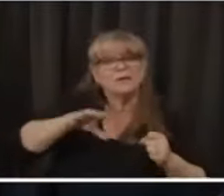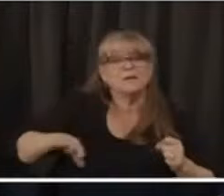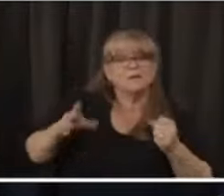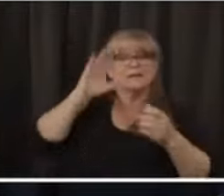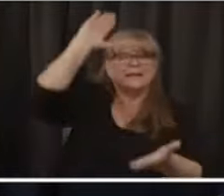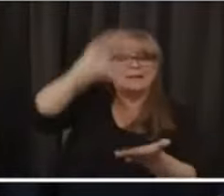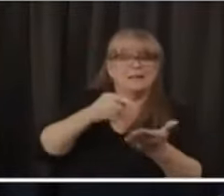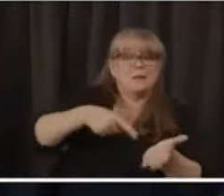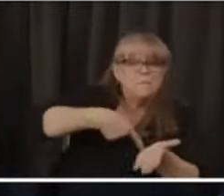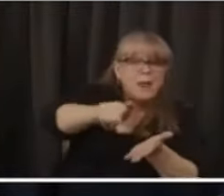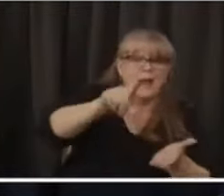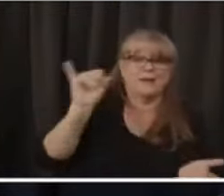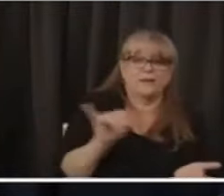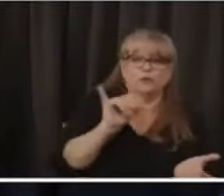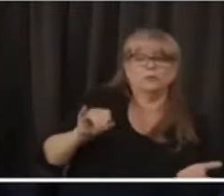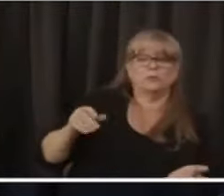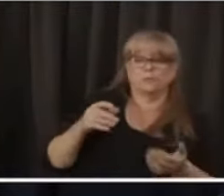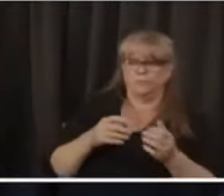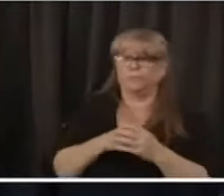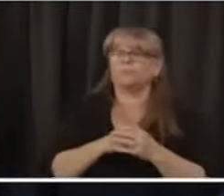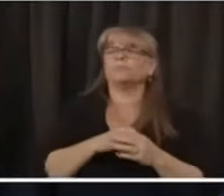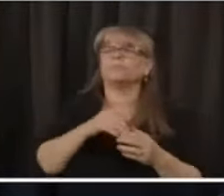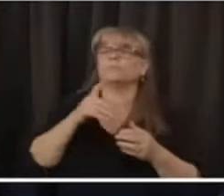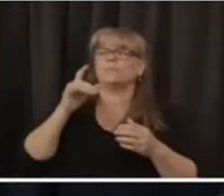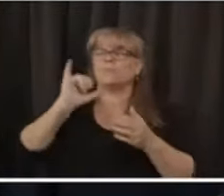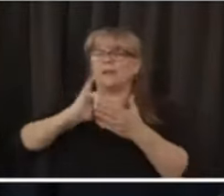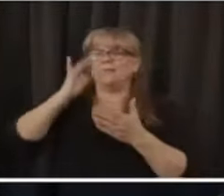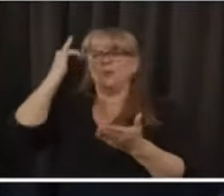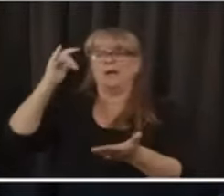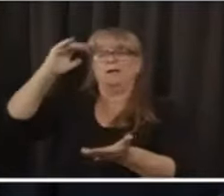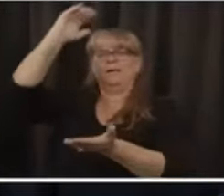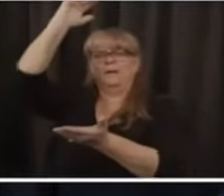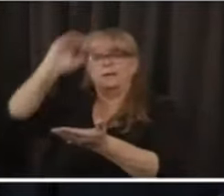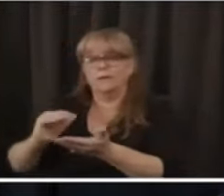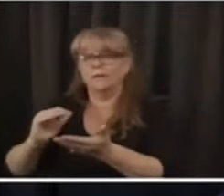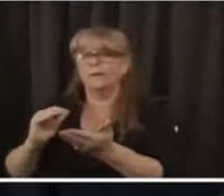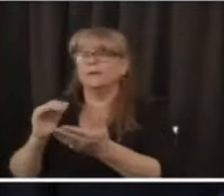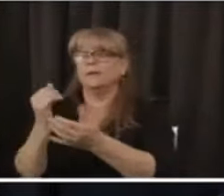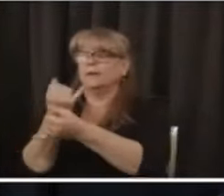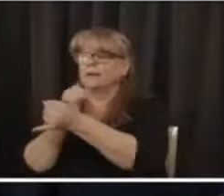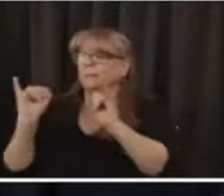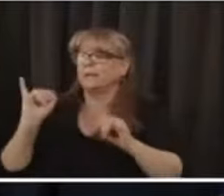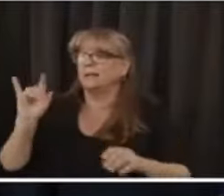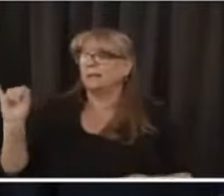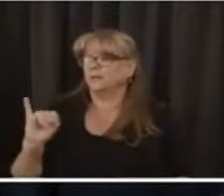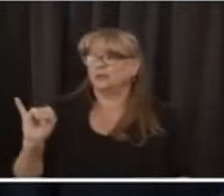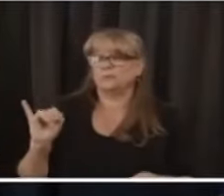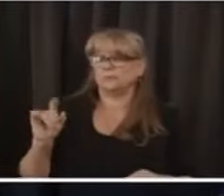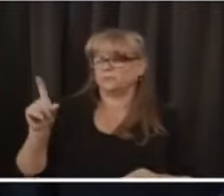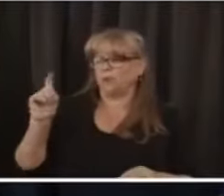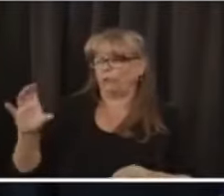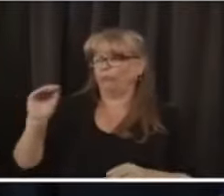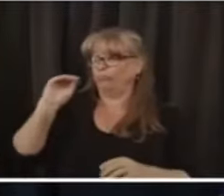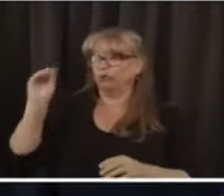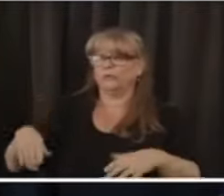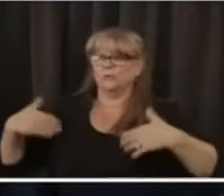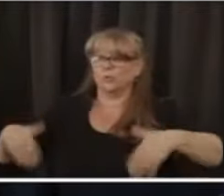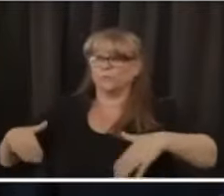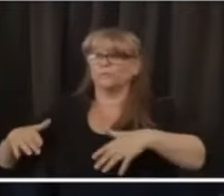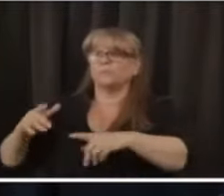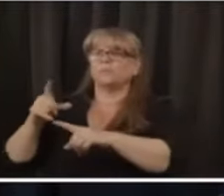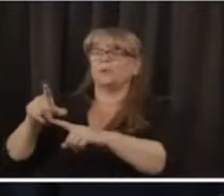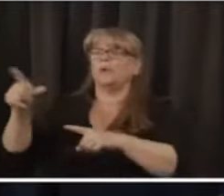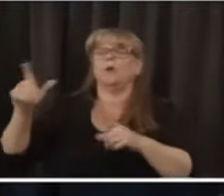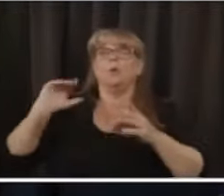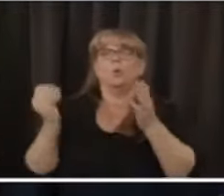reinsurance program that reduced individual rates by an average of 20%. This new version of the bill, as my understanding, will reduce healthcare costs